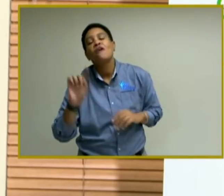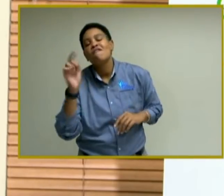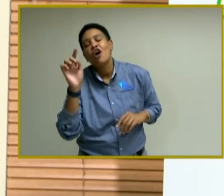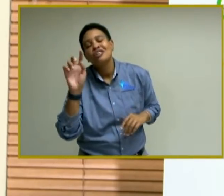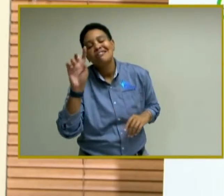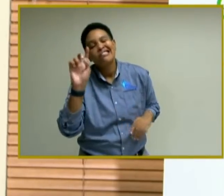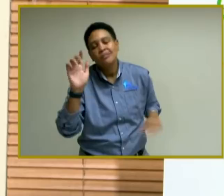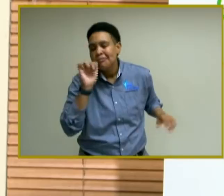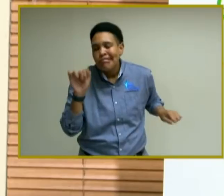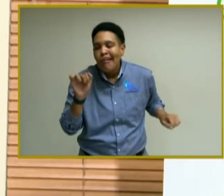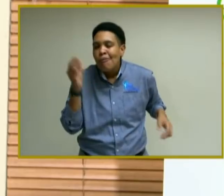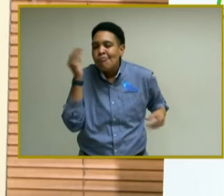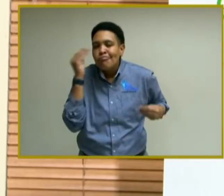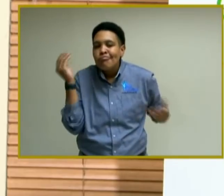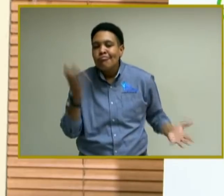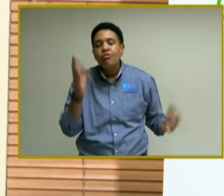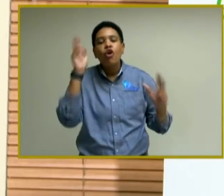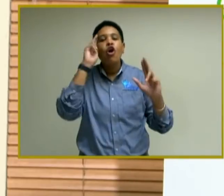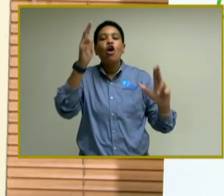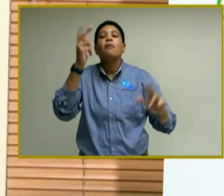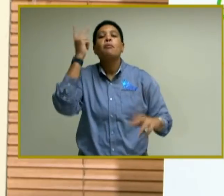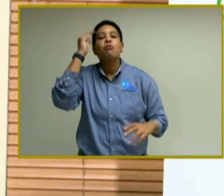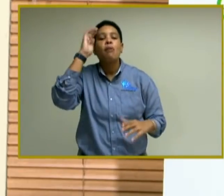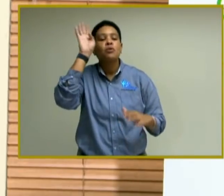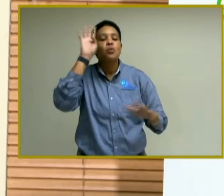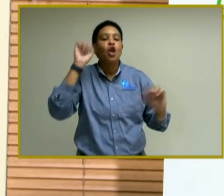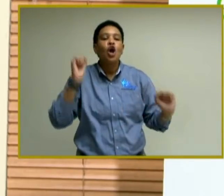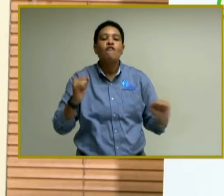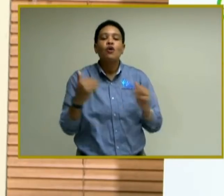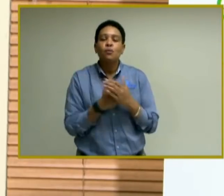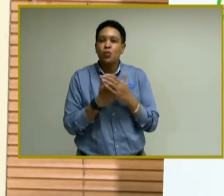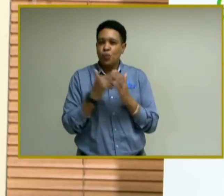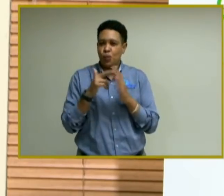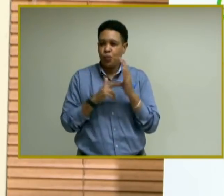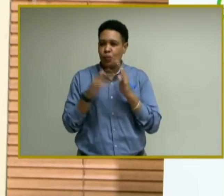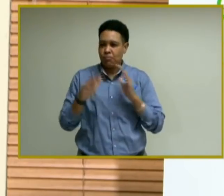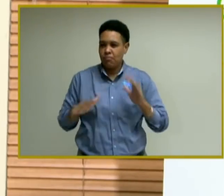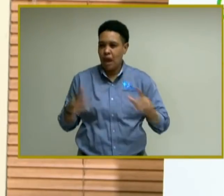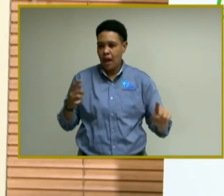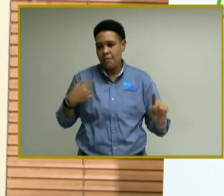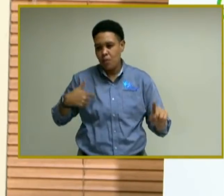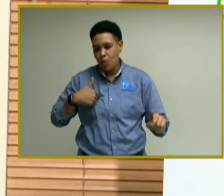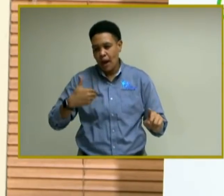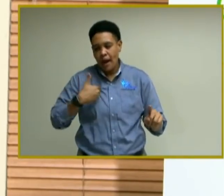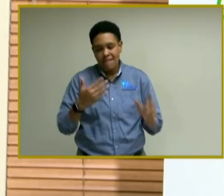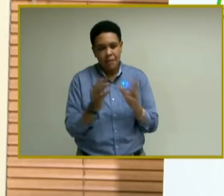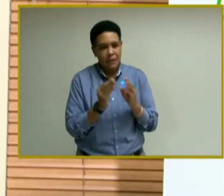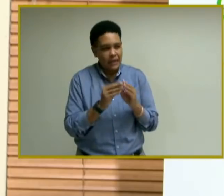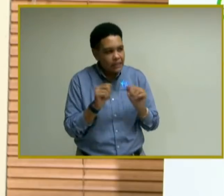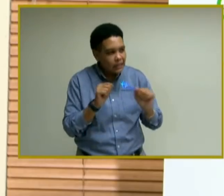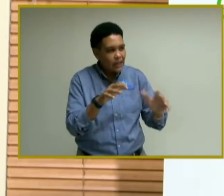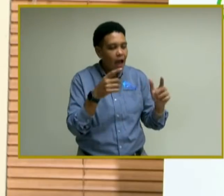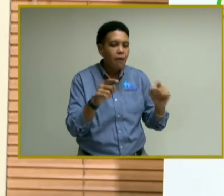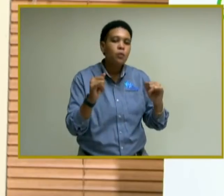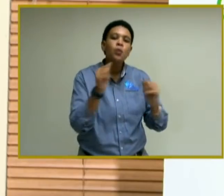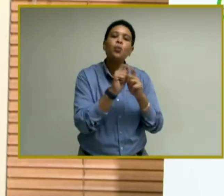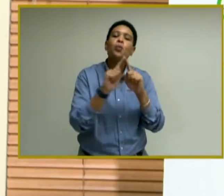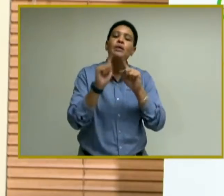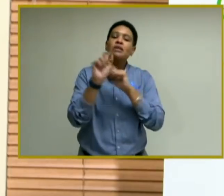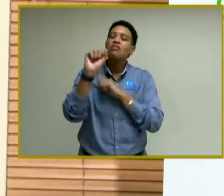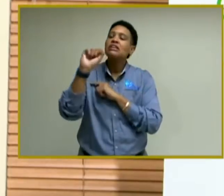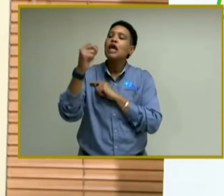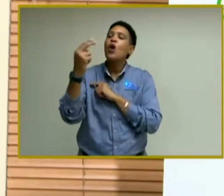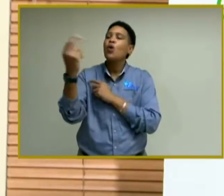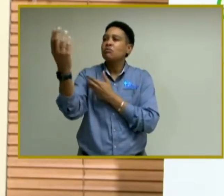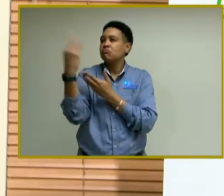of December, the Honorable Prime Minister will confirm new measures, and we are having meetings with stakeholders